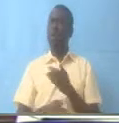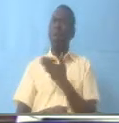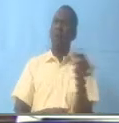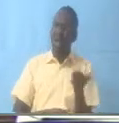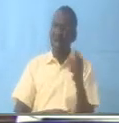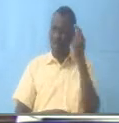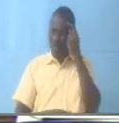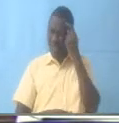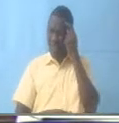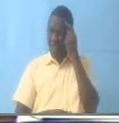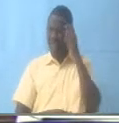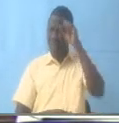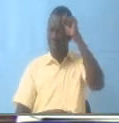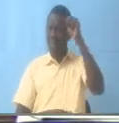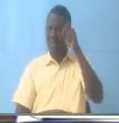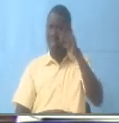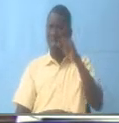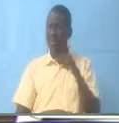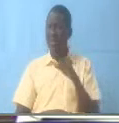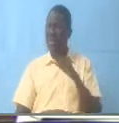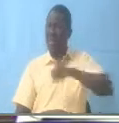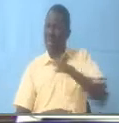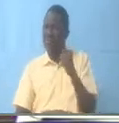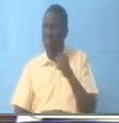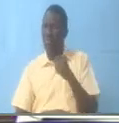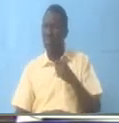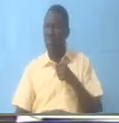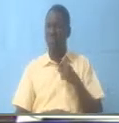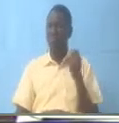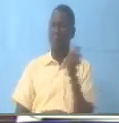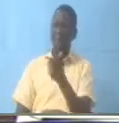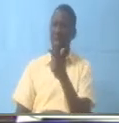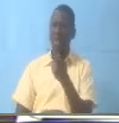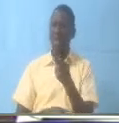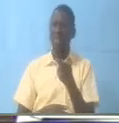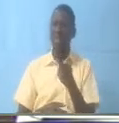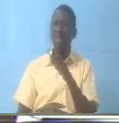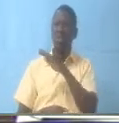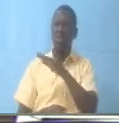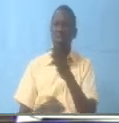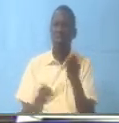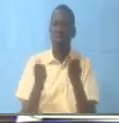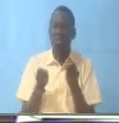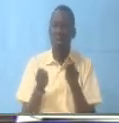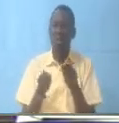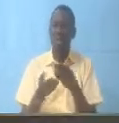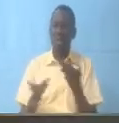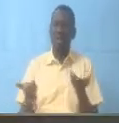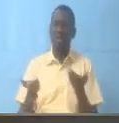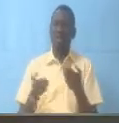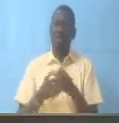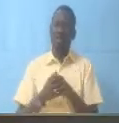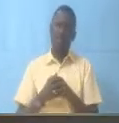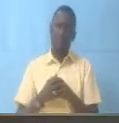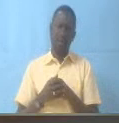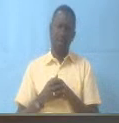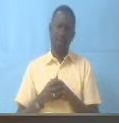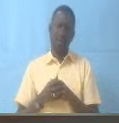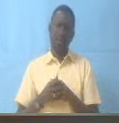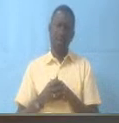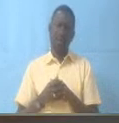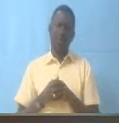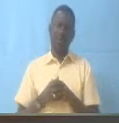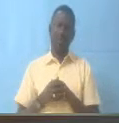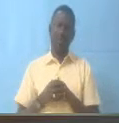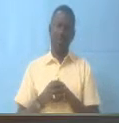the compensation to the student? Lan moo tax nga fa ne président bi moo tax mu bañ ngir ñu mun a fay